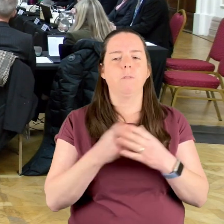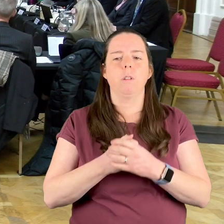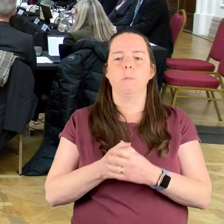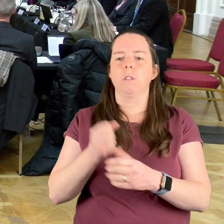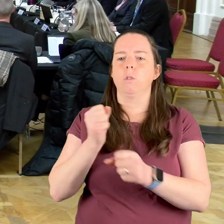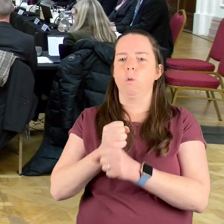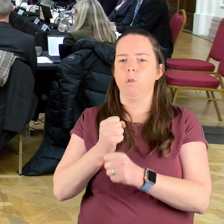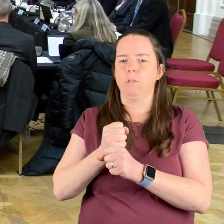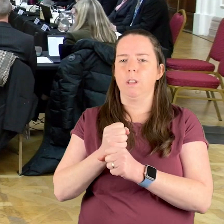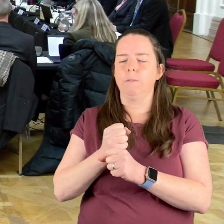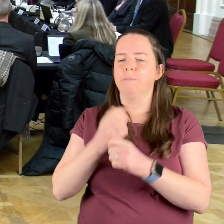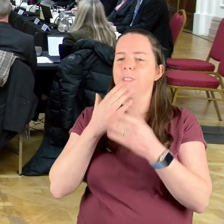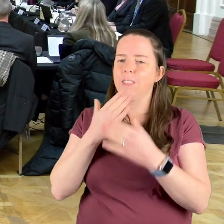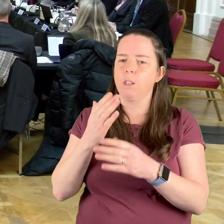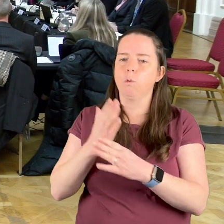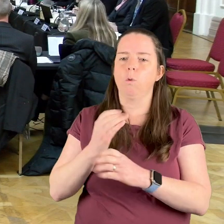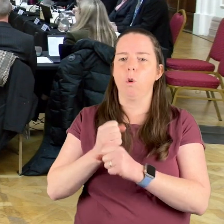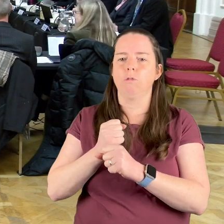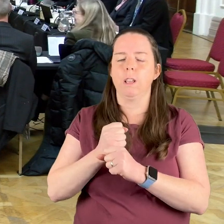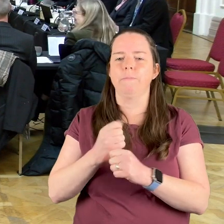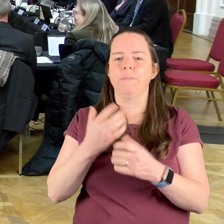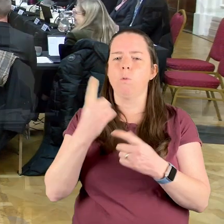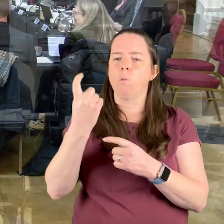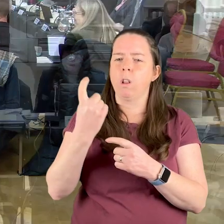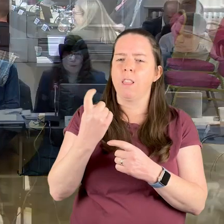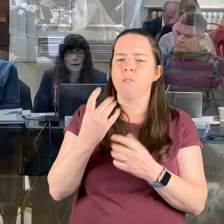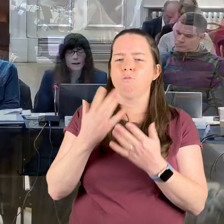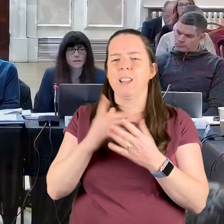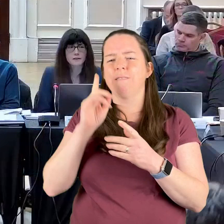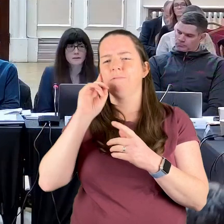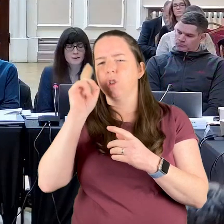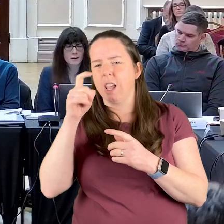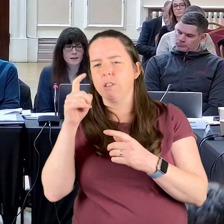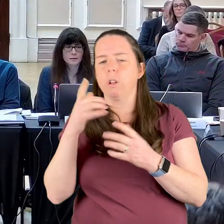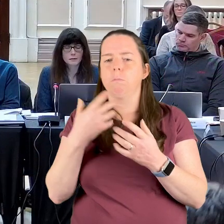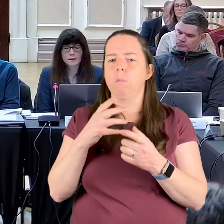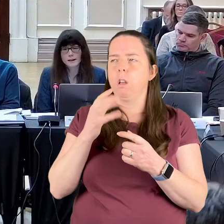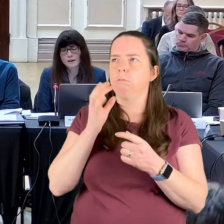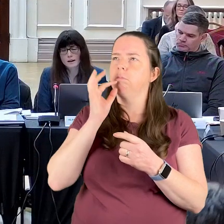much, Gloria. Thank you, Gloria. I just had one other